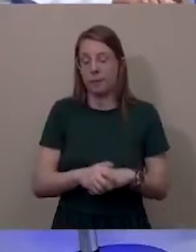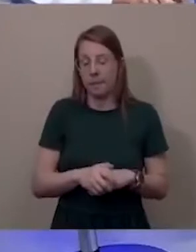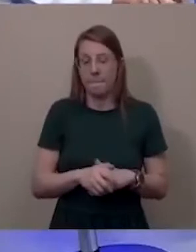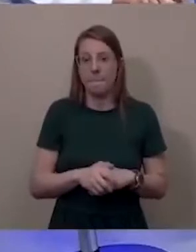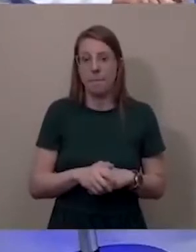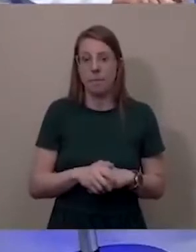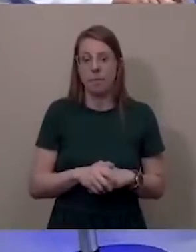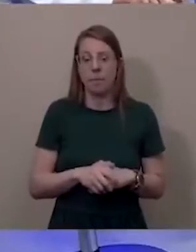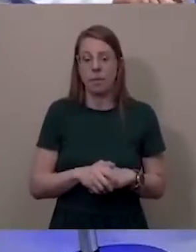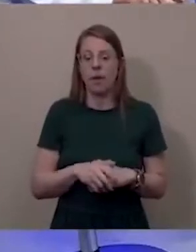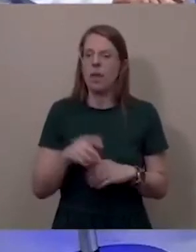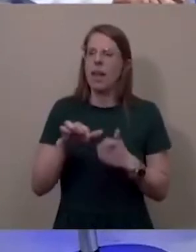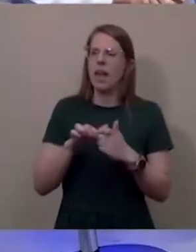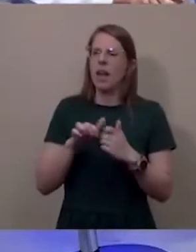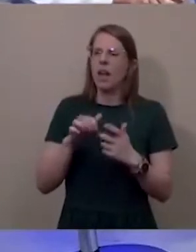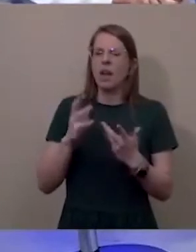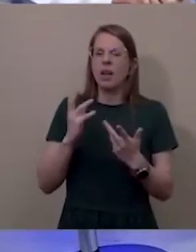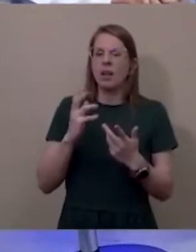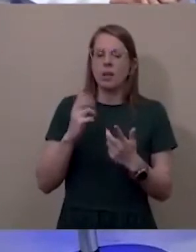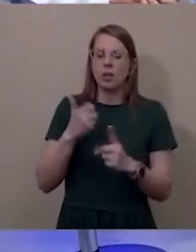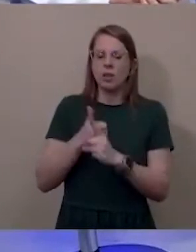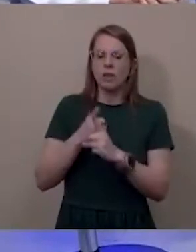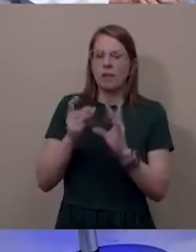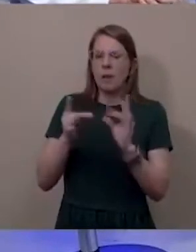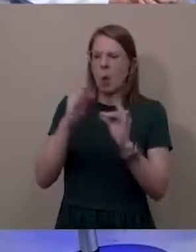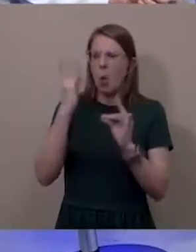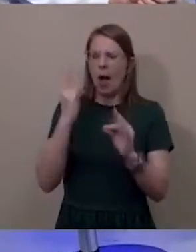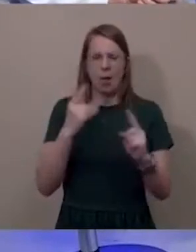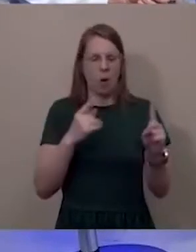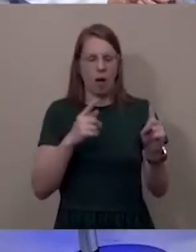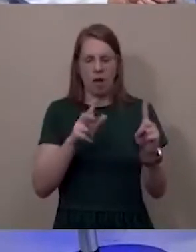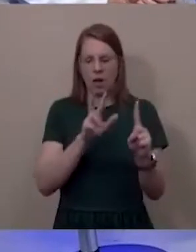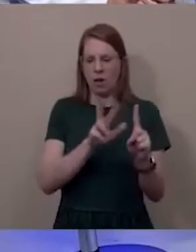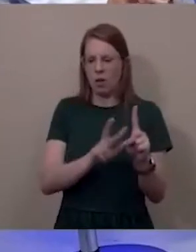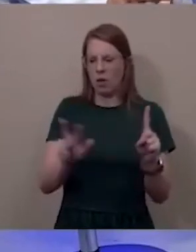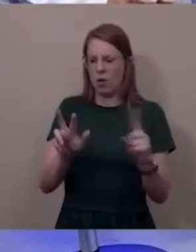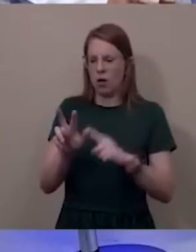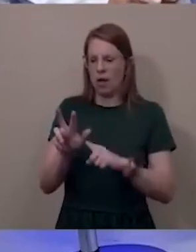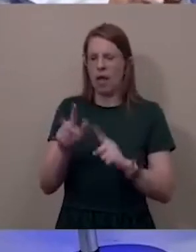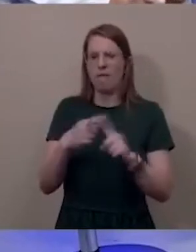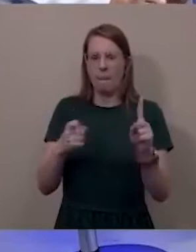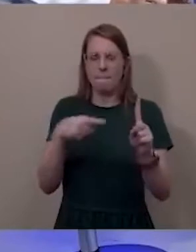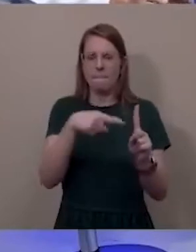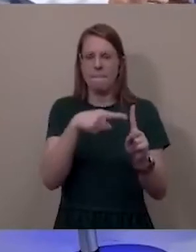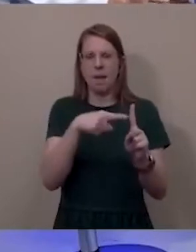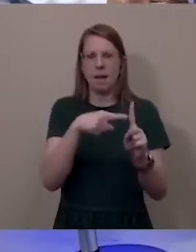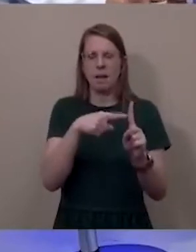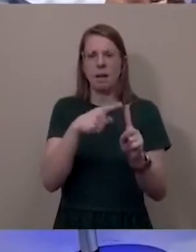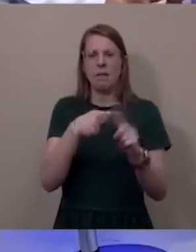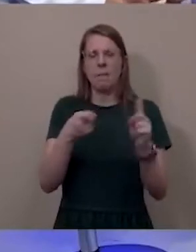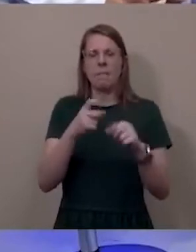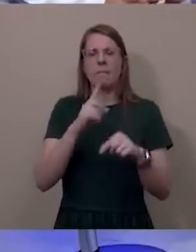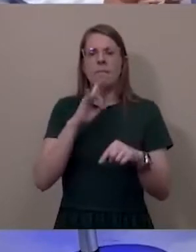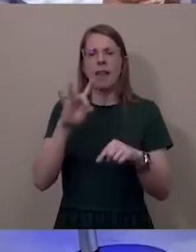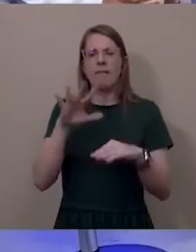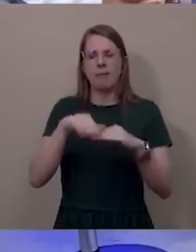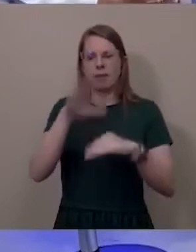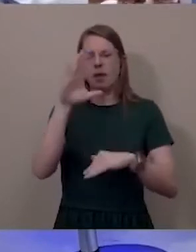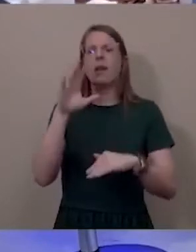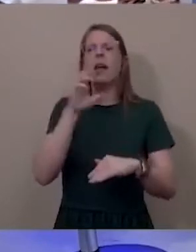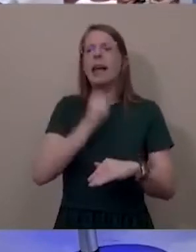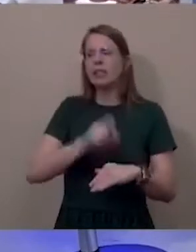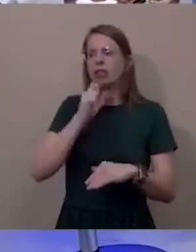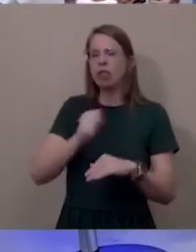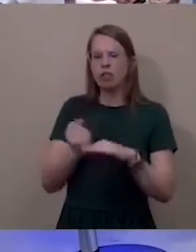big increase. Any thought about why it's like that? Why is it 1 in 3 over age 85? What about aging is causing, because clearly it's related to aging, so what about aging